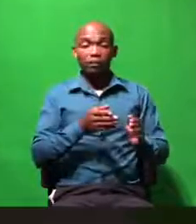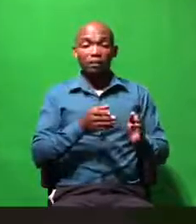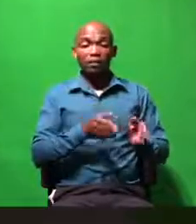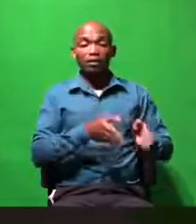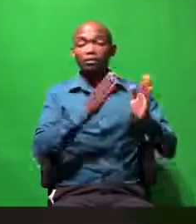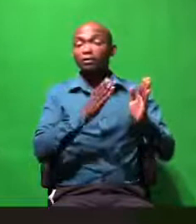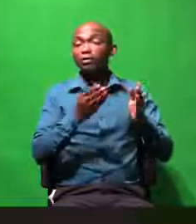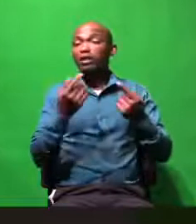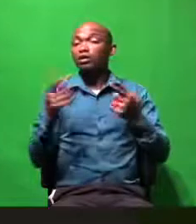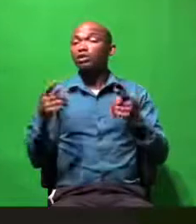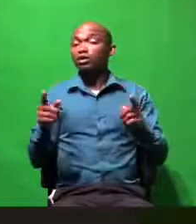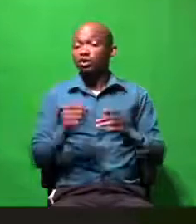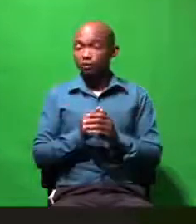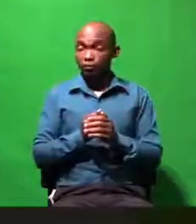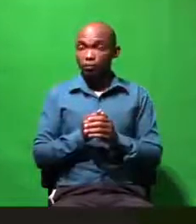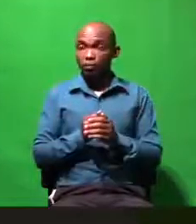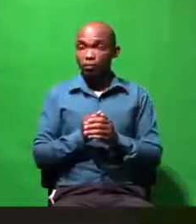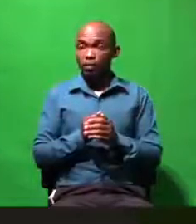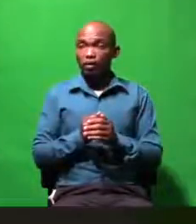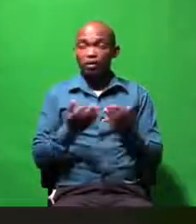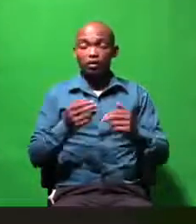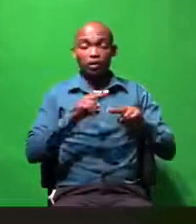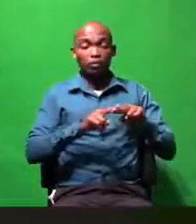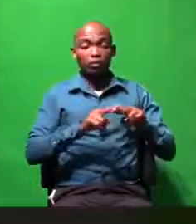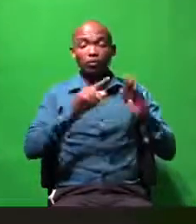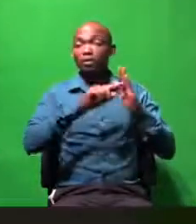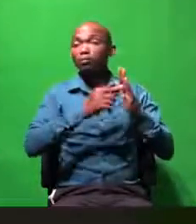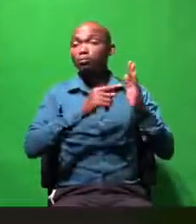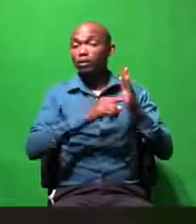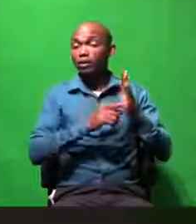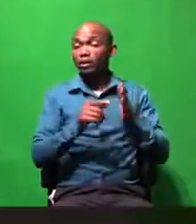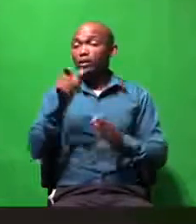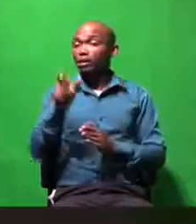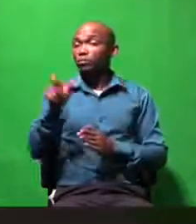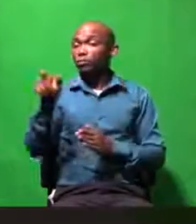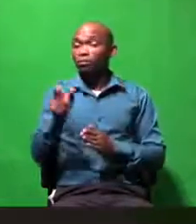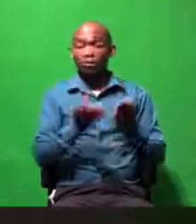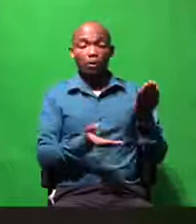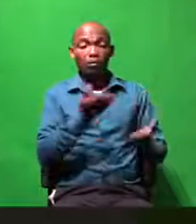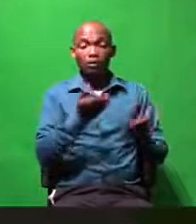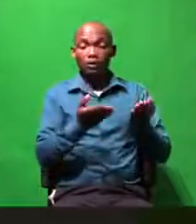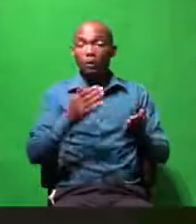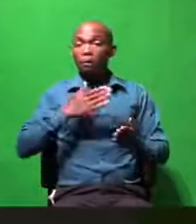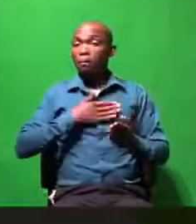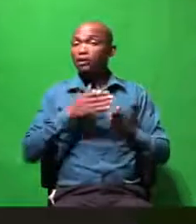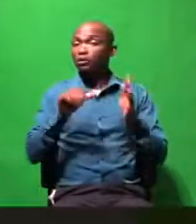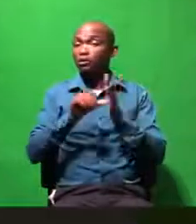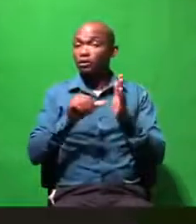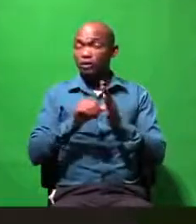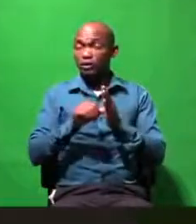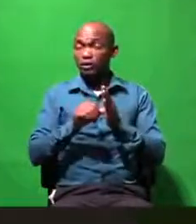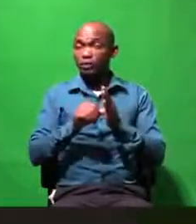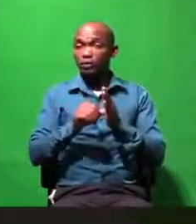is a simple to mark a temporal point when the people were measured. So my student, let